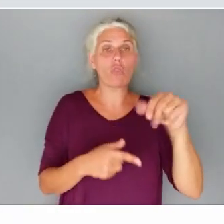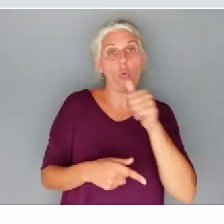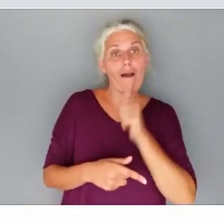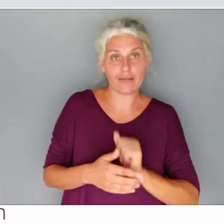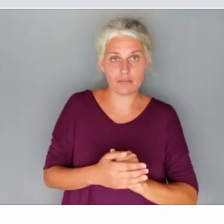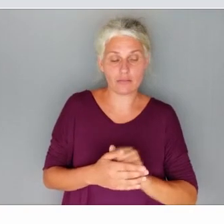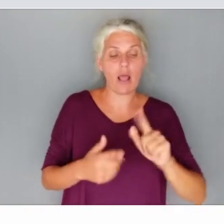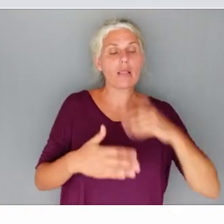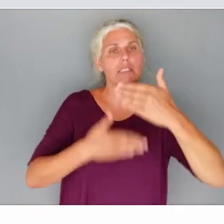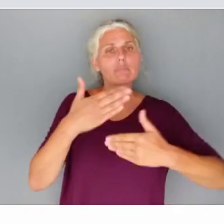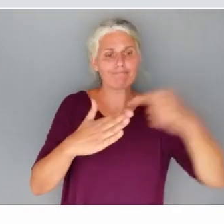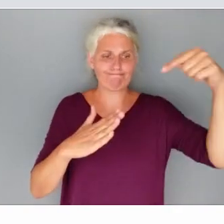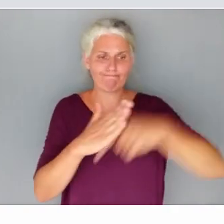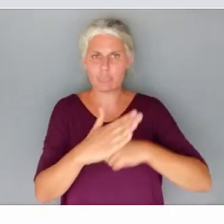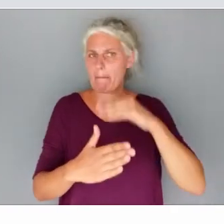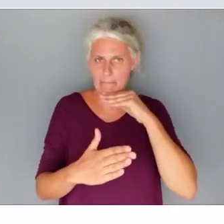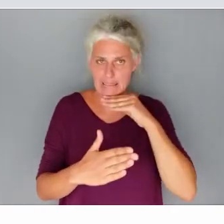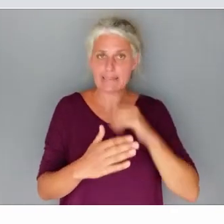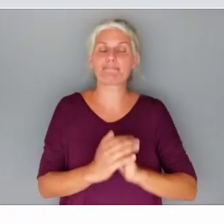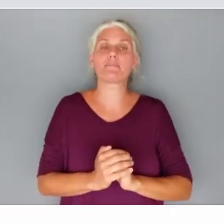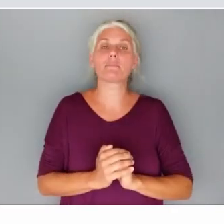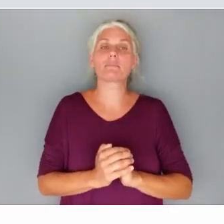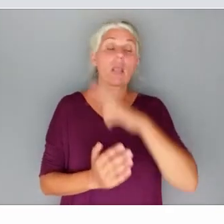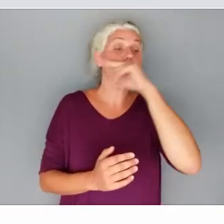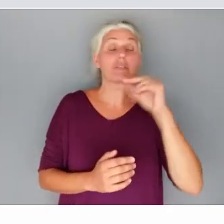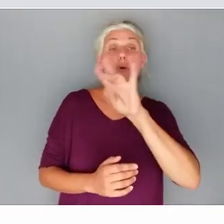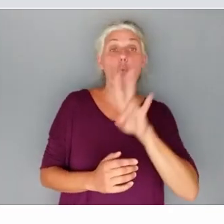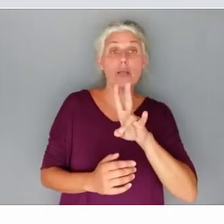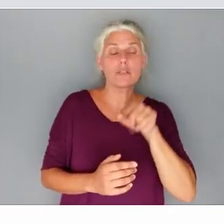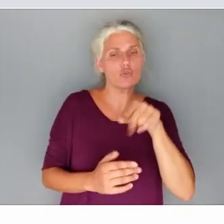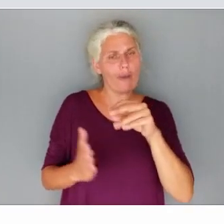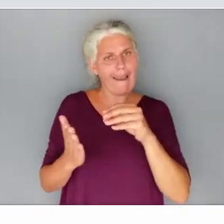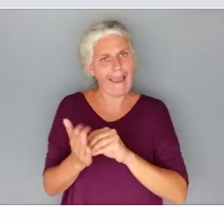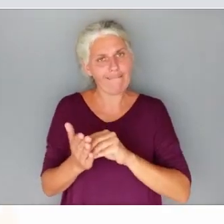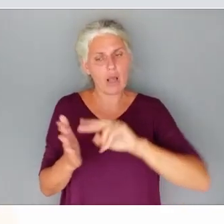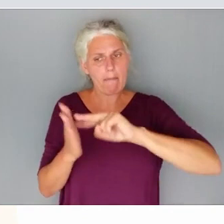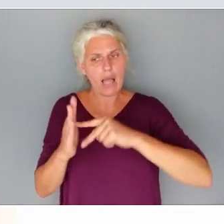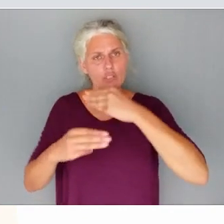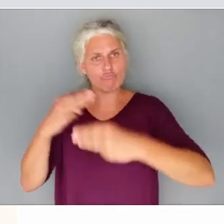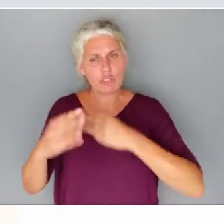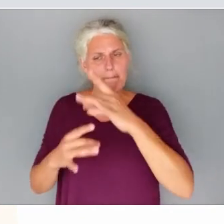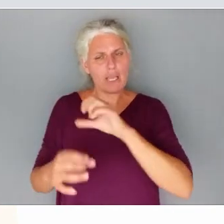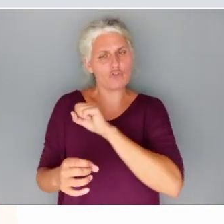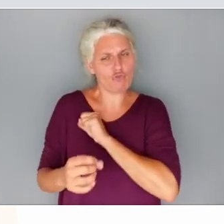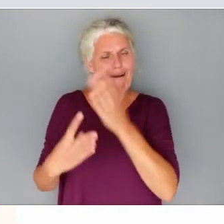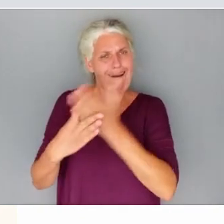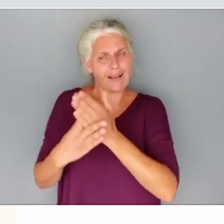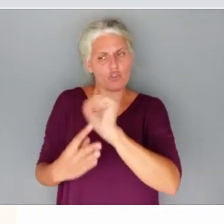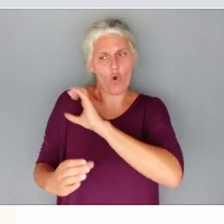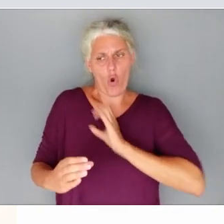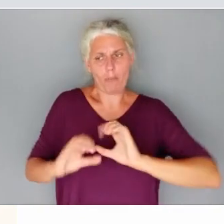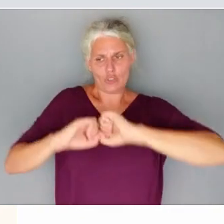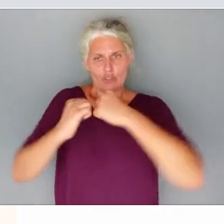yes or no answer. It explains what each answer means. For example, when answering, do you have plans and procedures that ensure